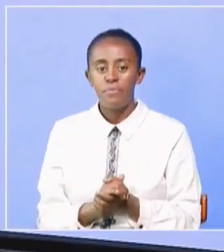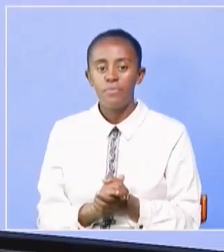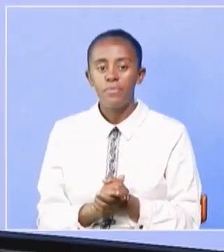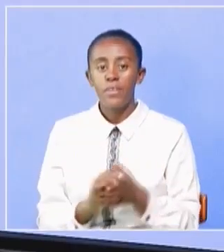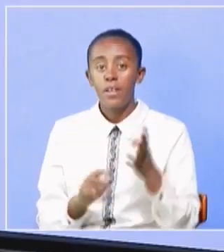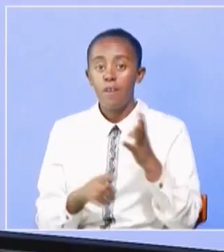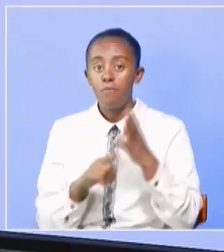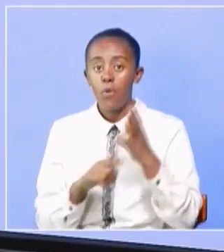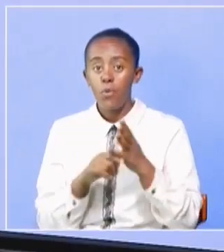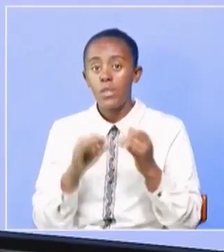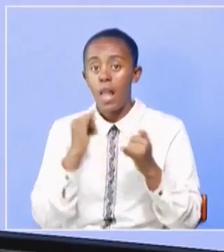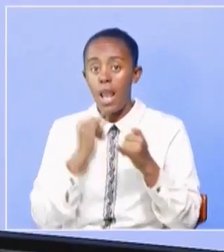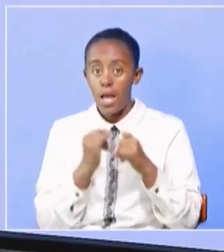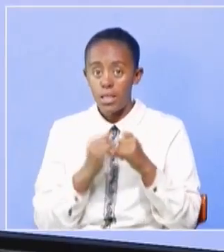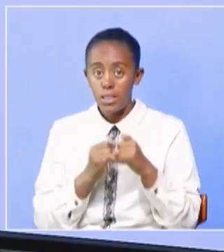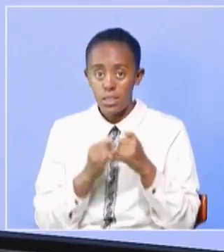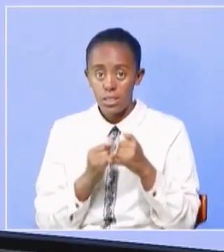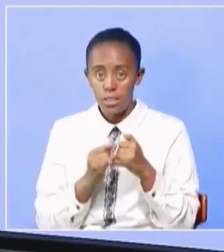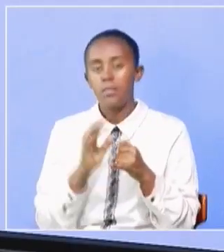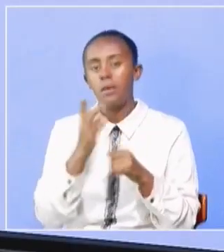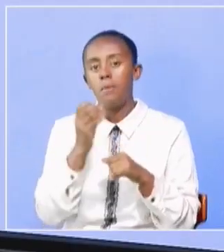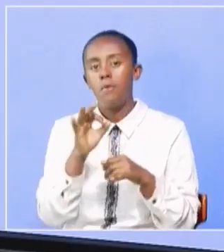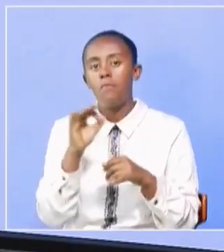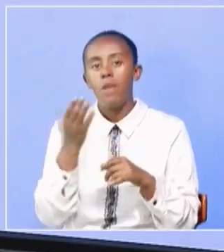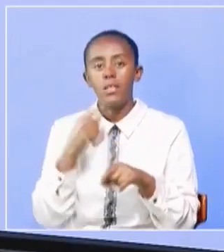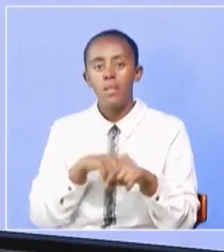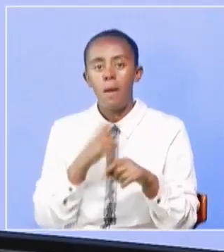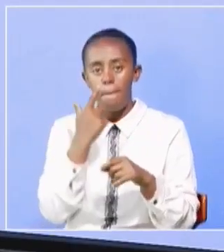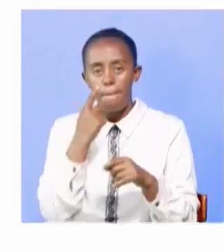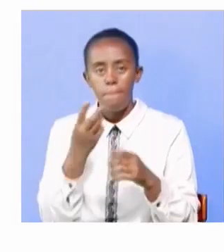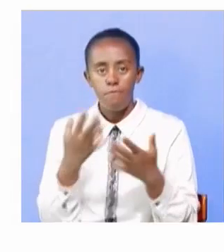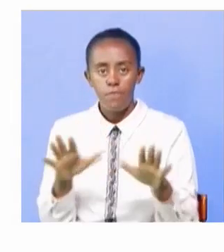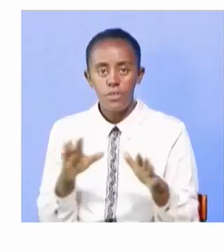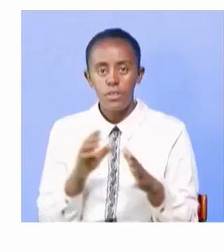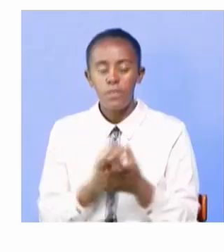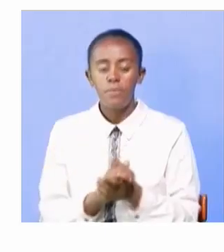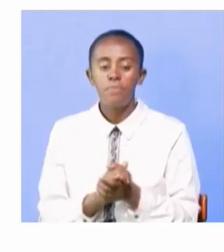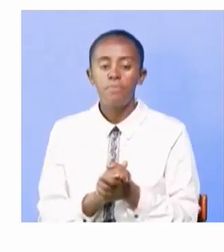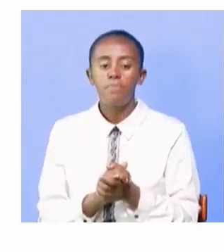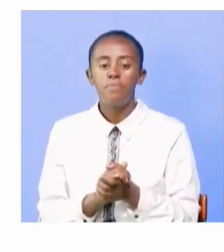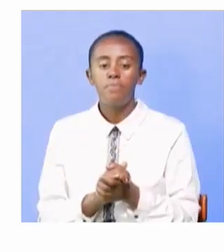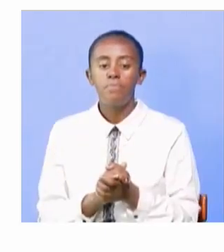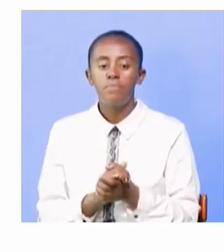the last type of synonym that we saw last time is